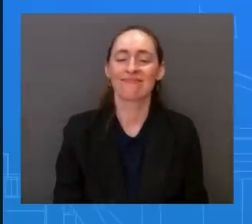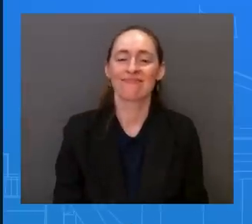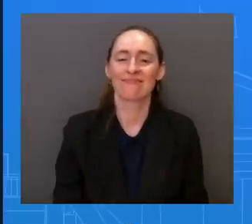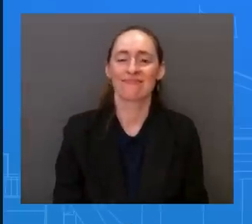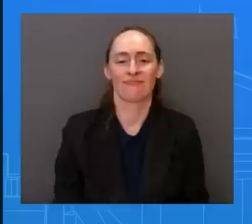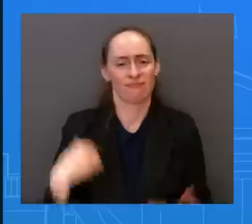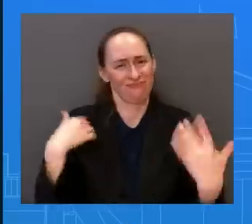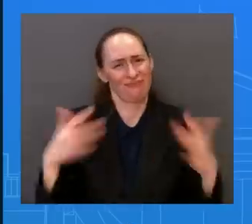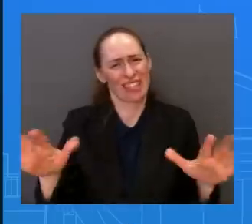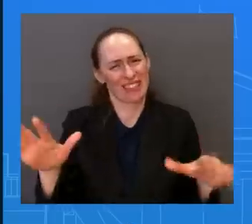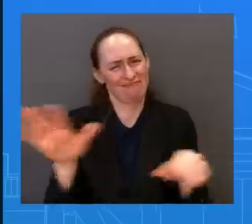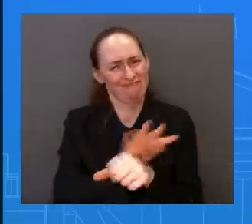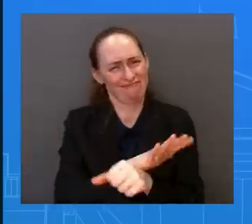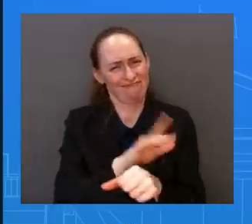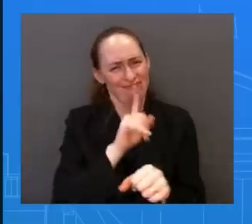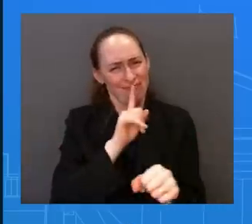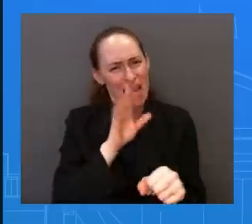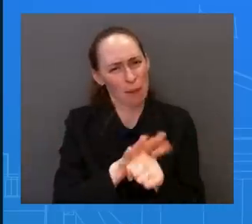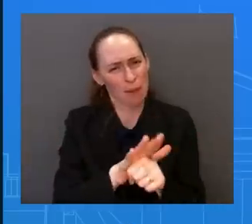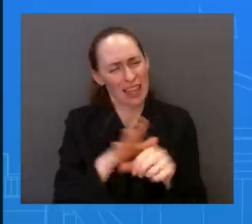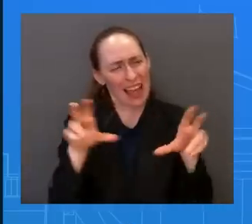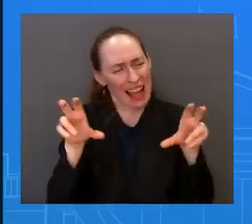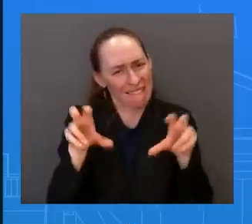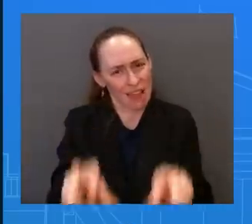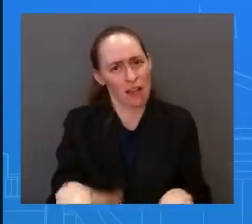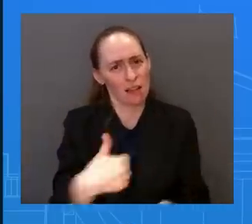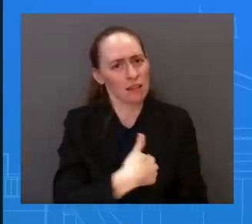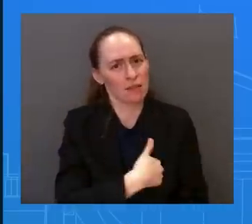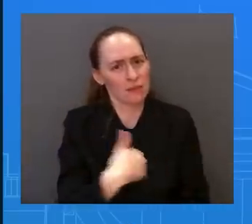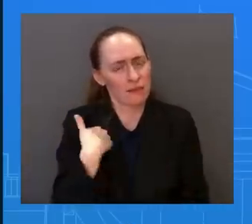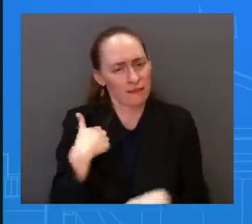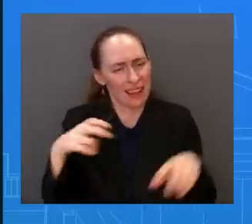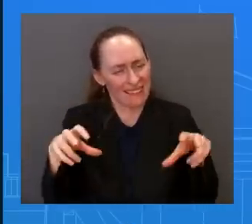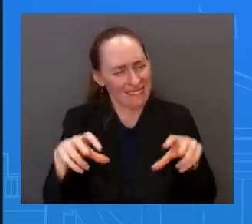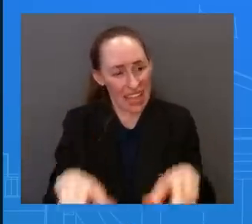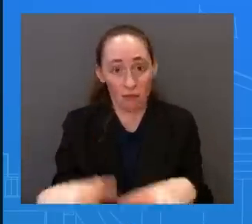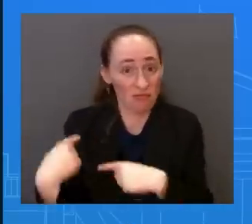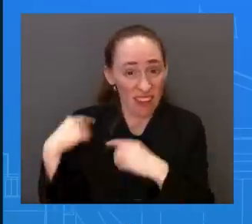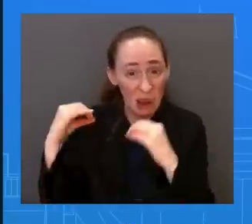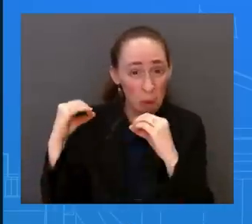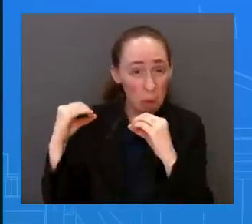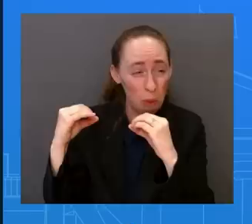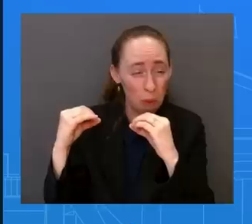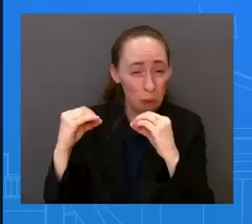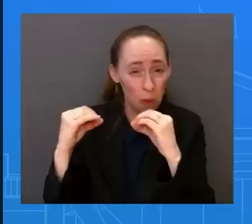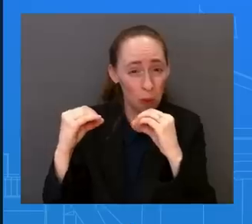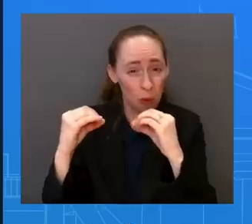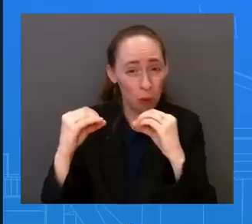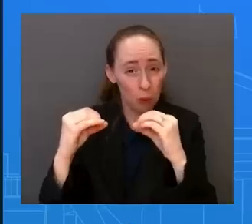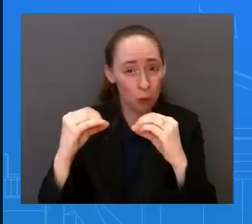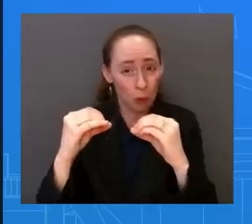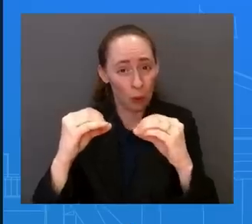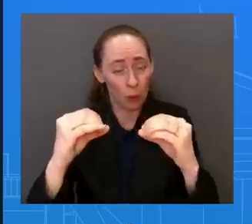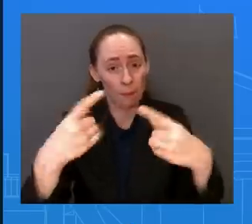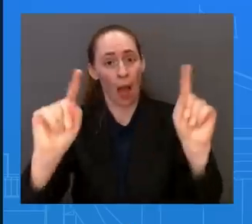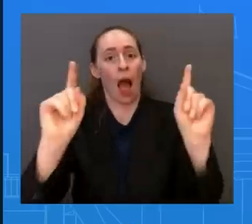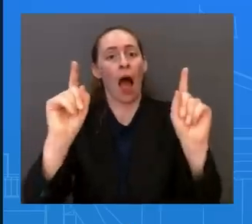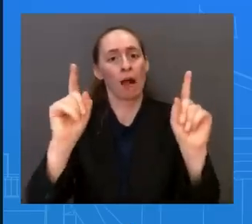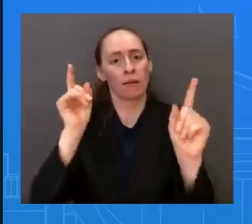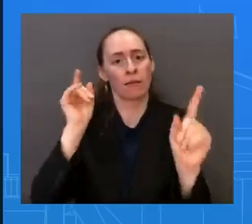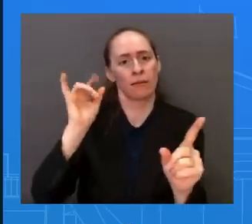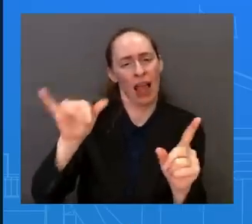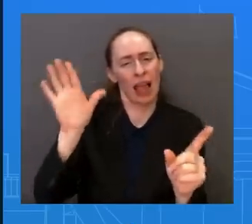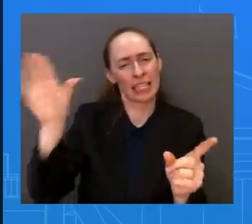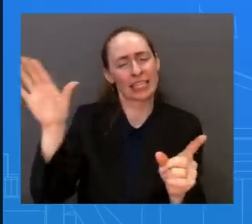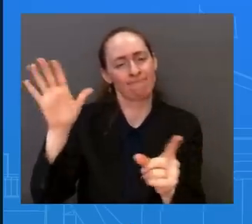decades is core to the president's bottom-up economic philosophy, that you have to do that with speed and precision. You need